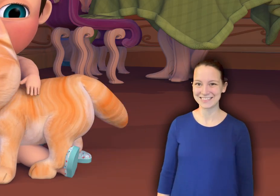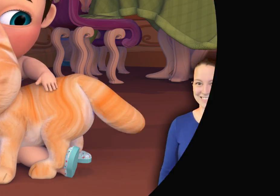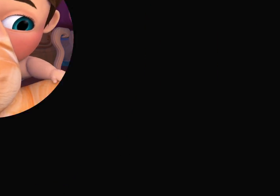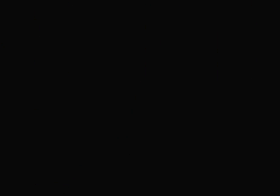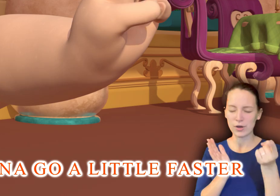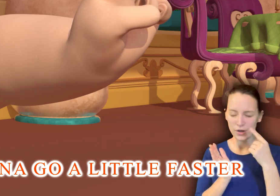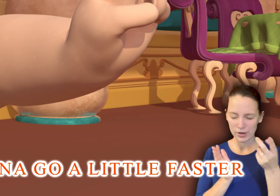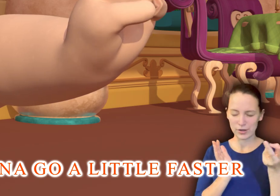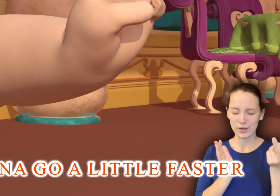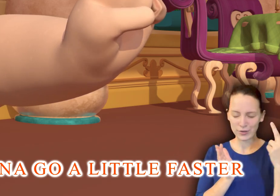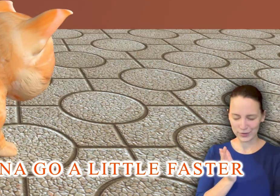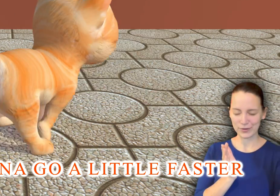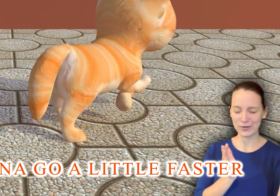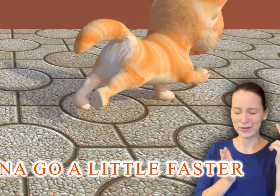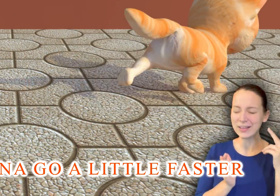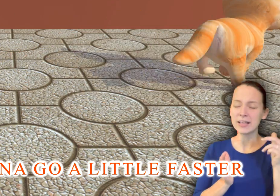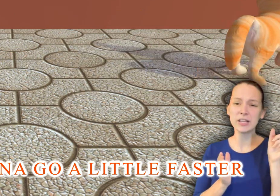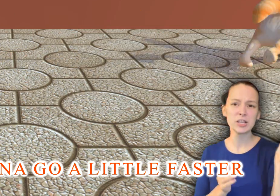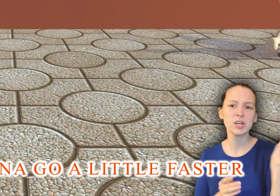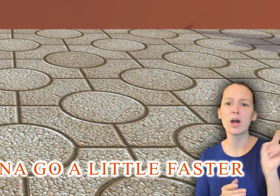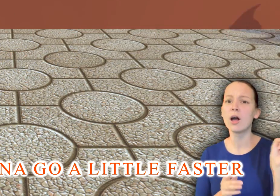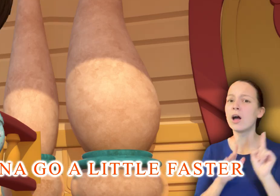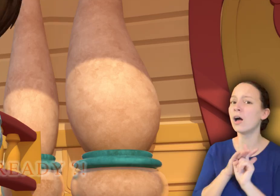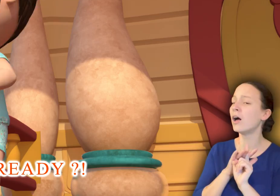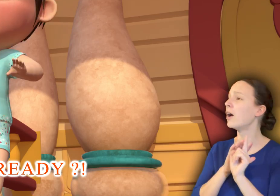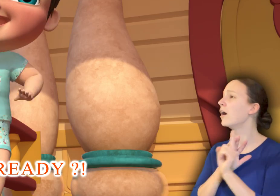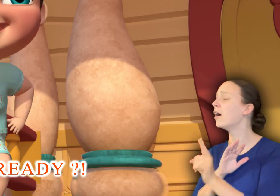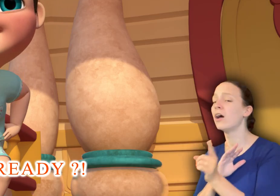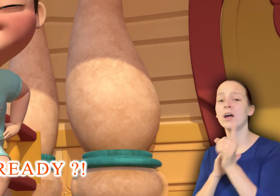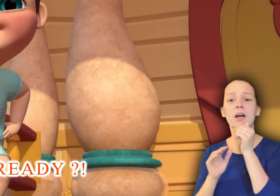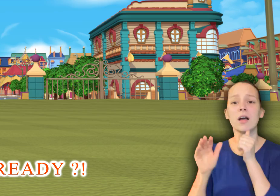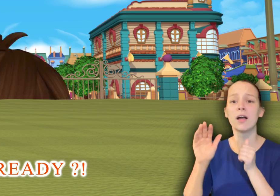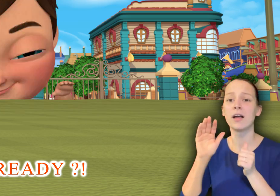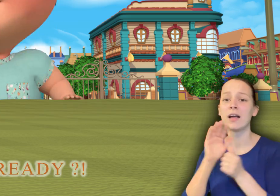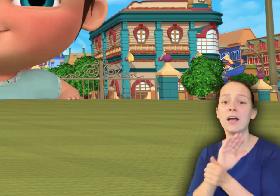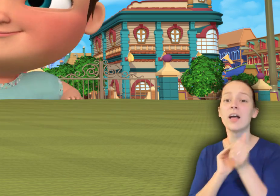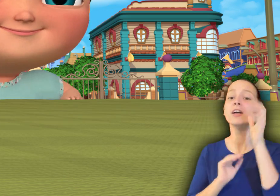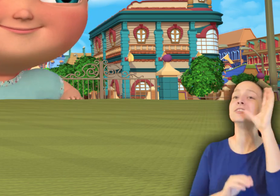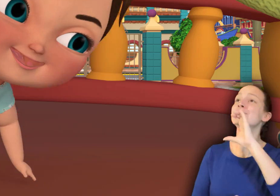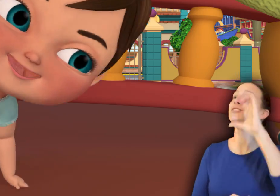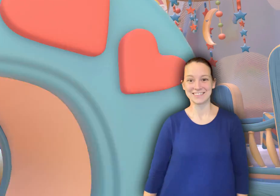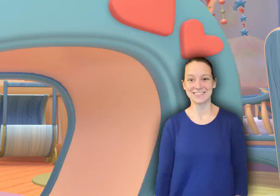cat this time we're going to go a little faster are you